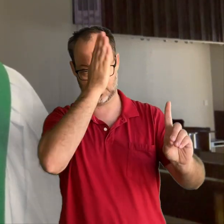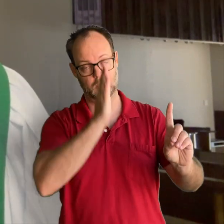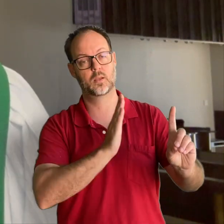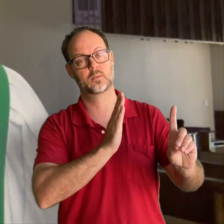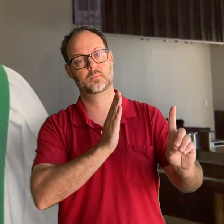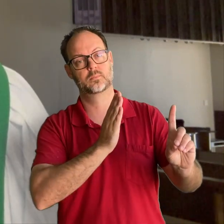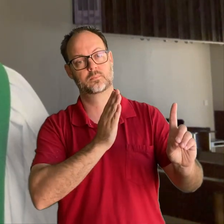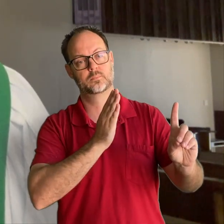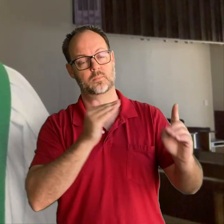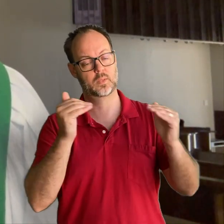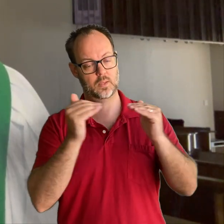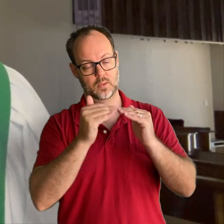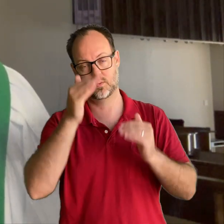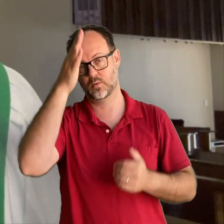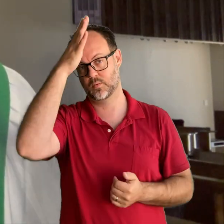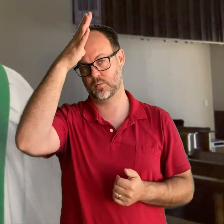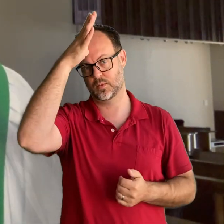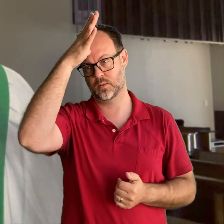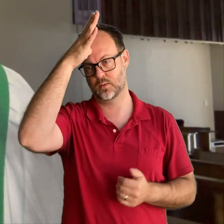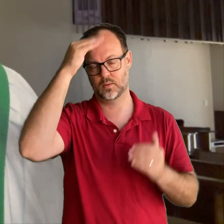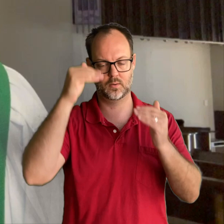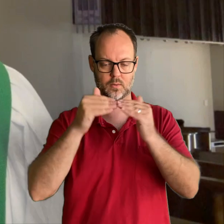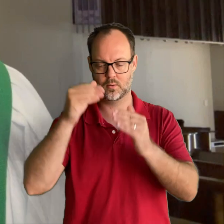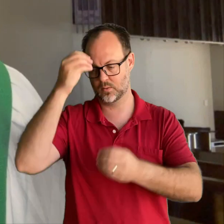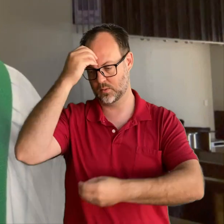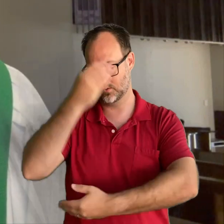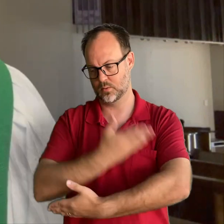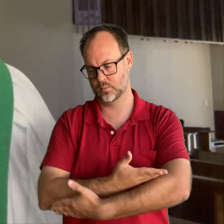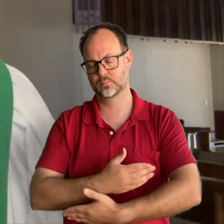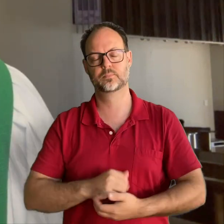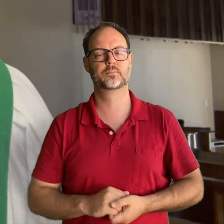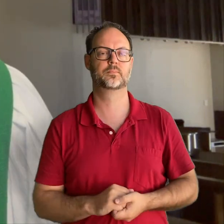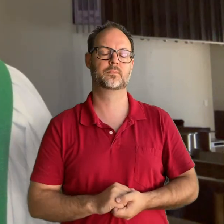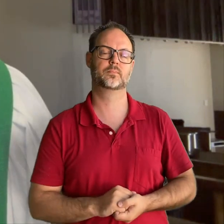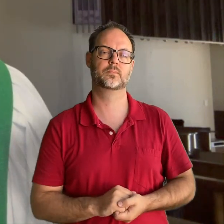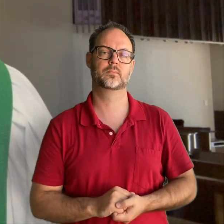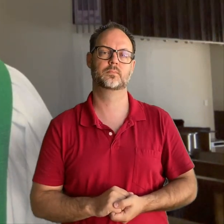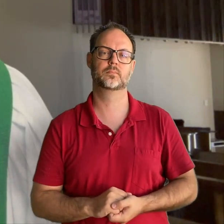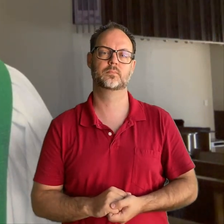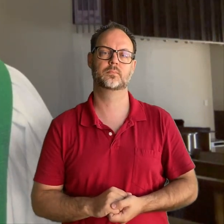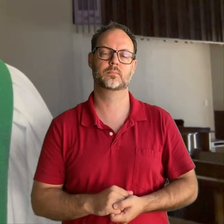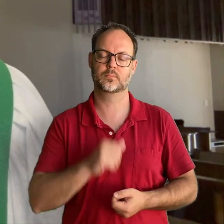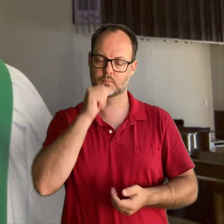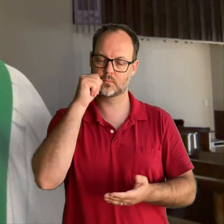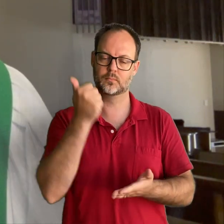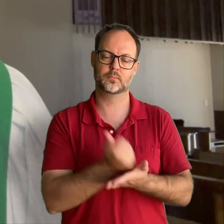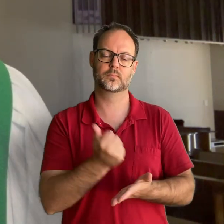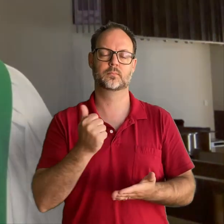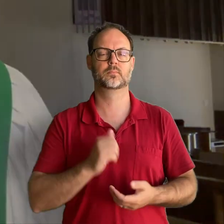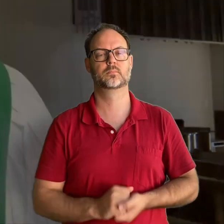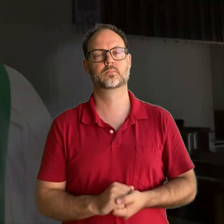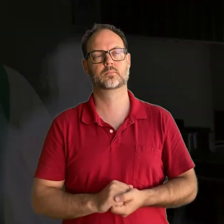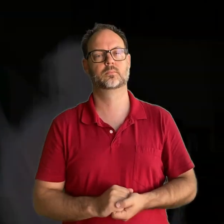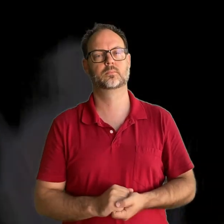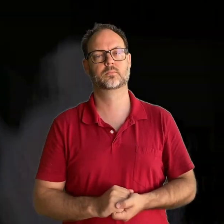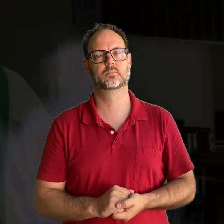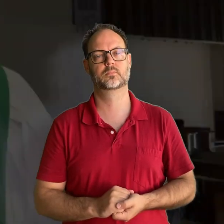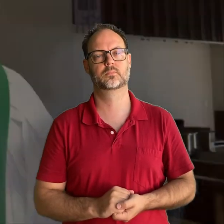God, equal to the Father, equal to the Son. Amen.